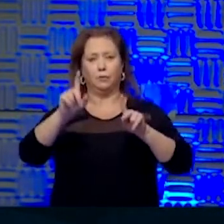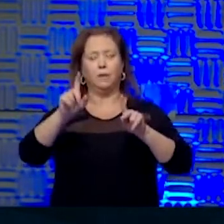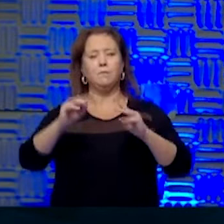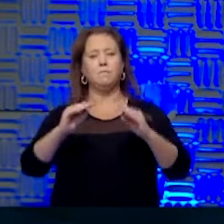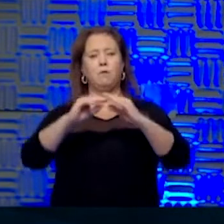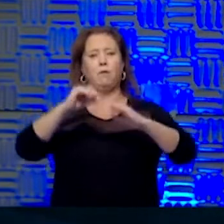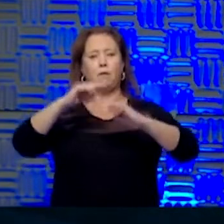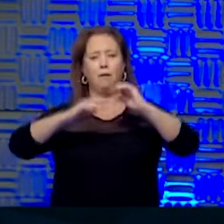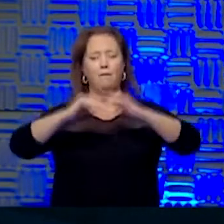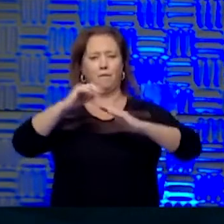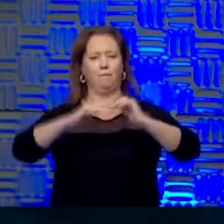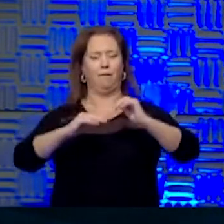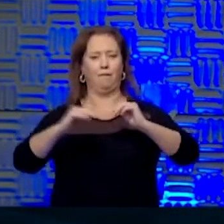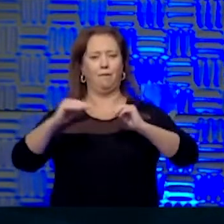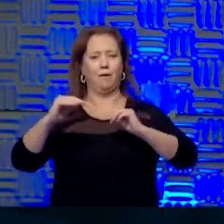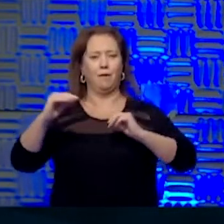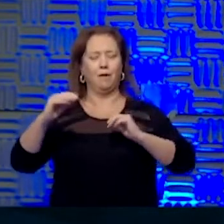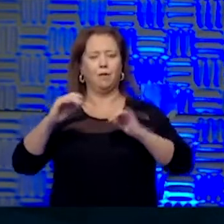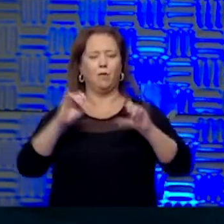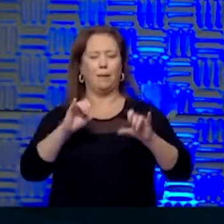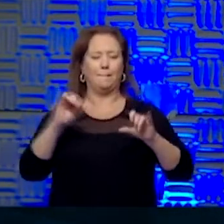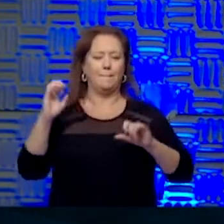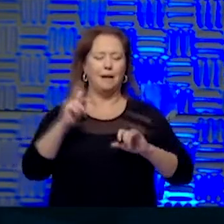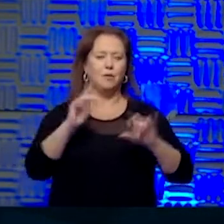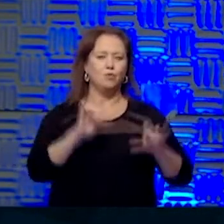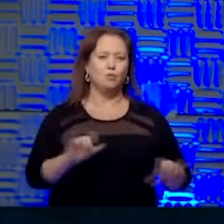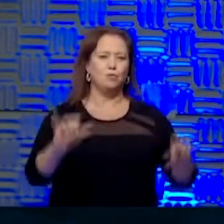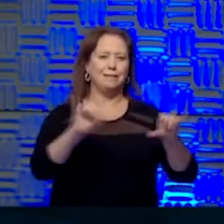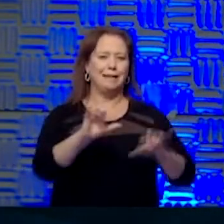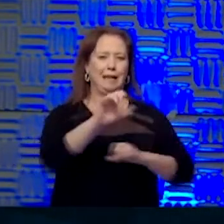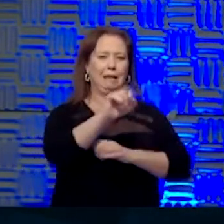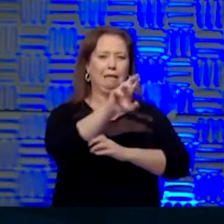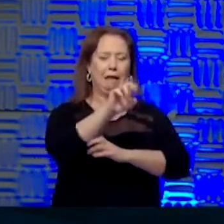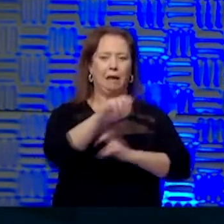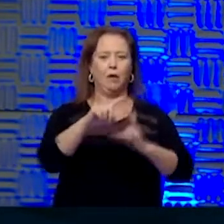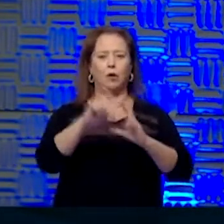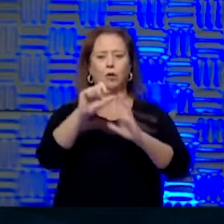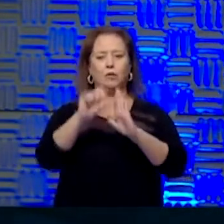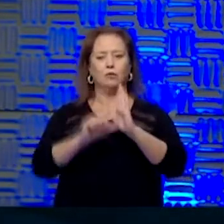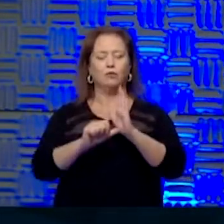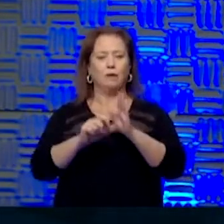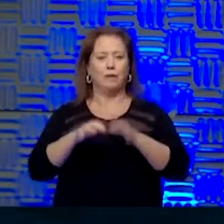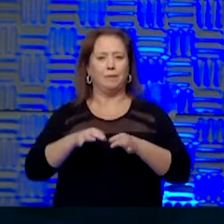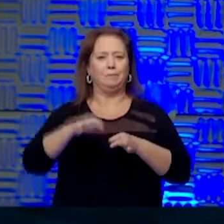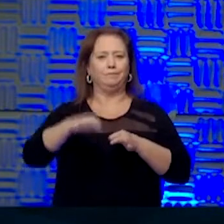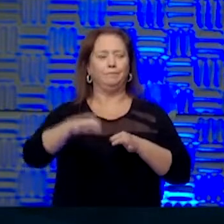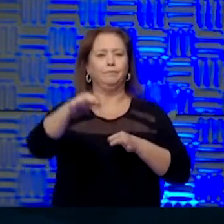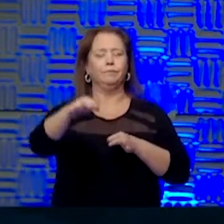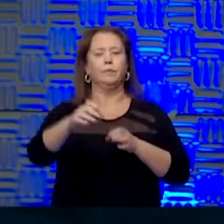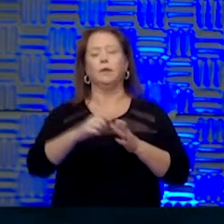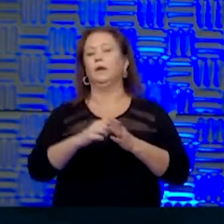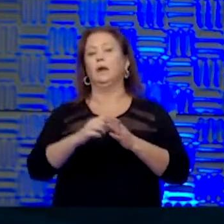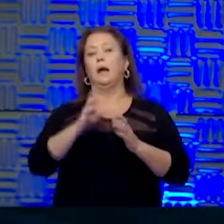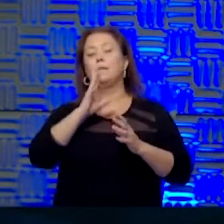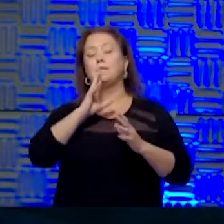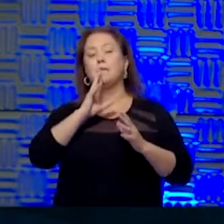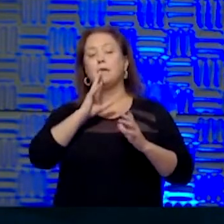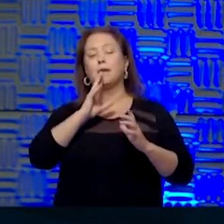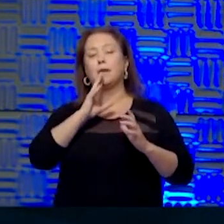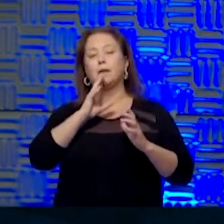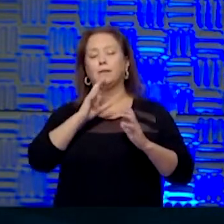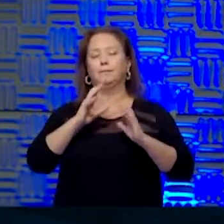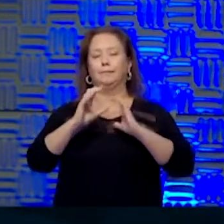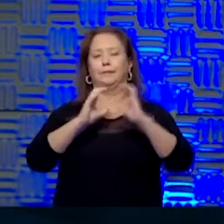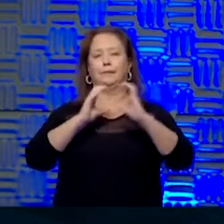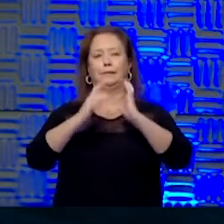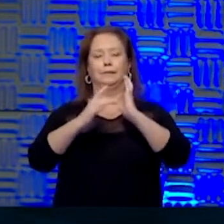comfortable in returning to more routine care and surgery and care that they've been postponing. I've been having conversations by technology